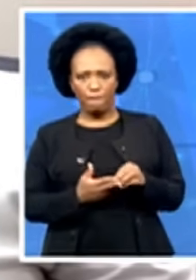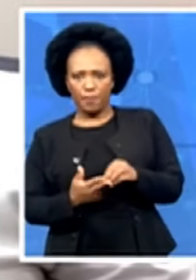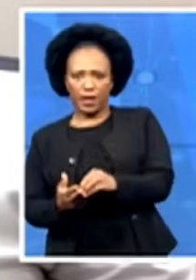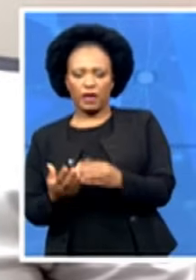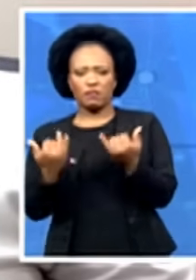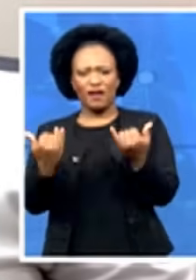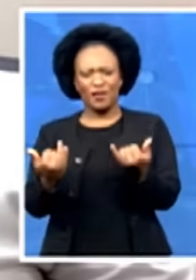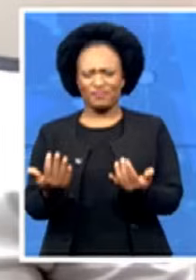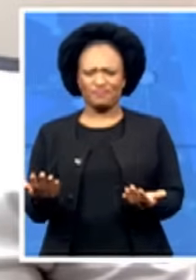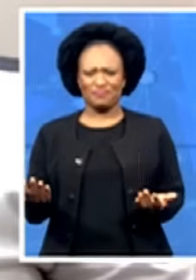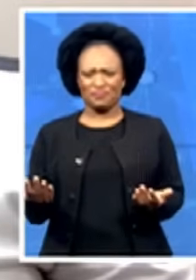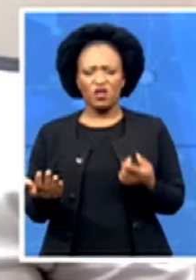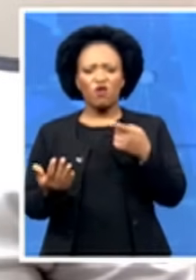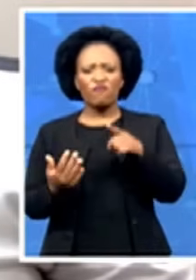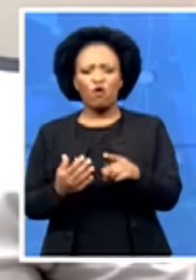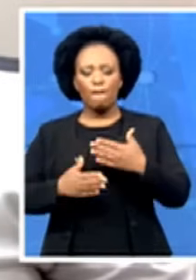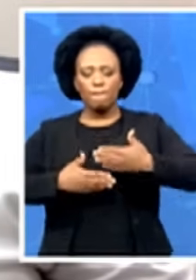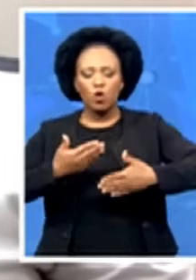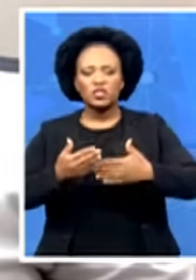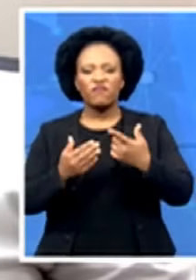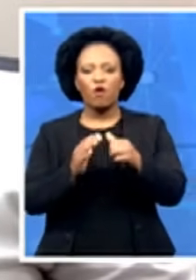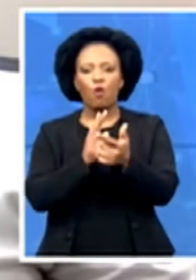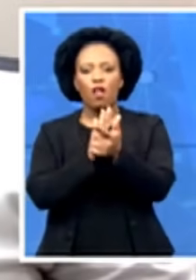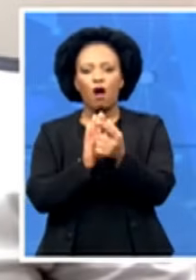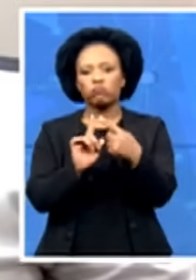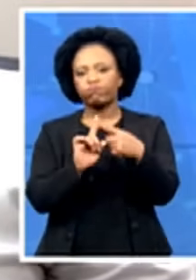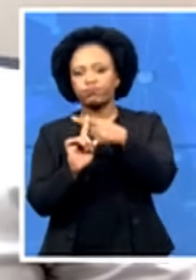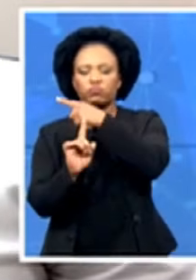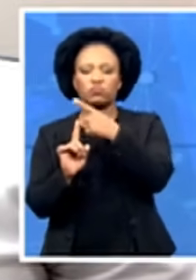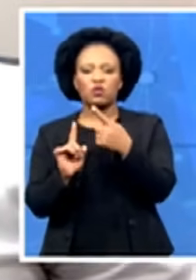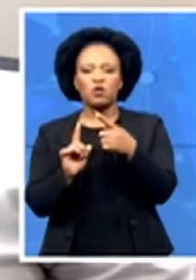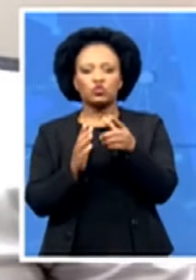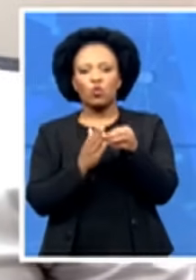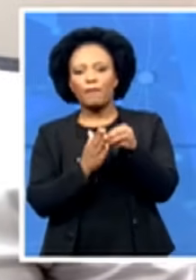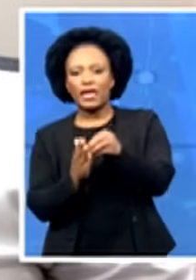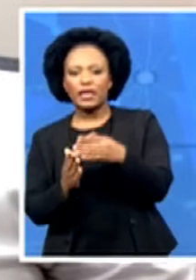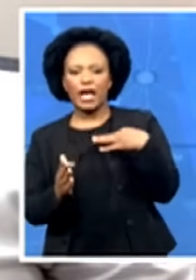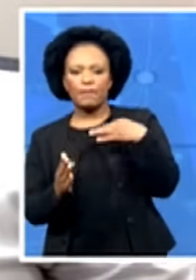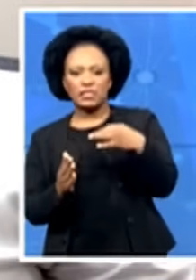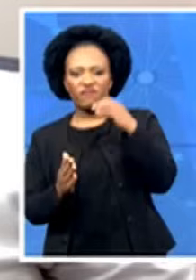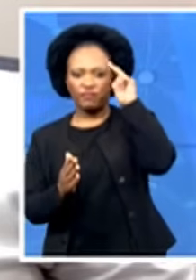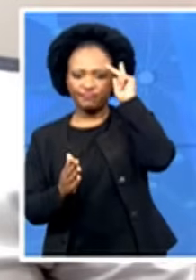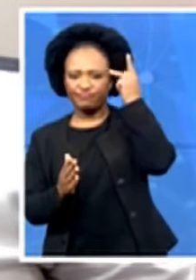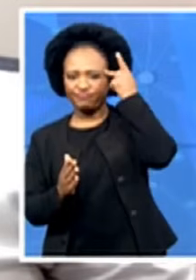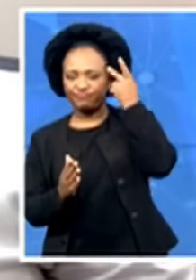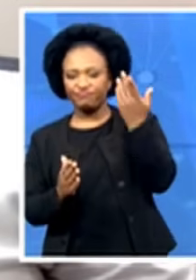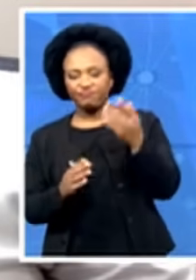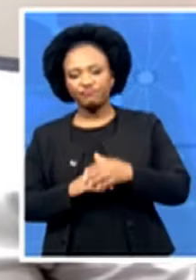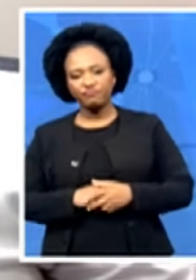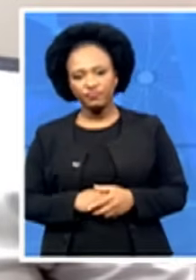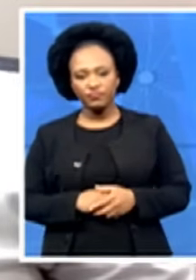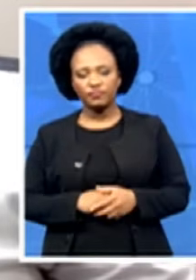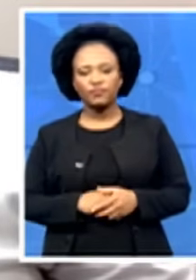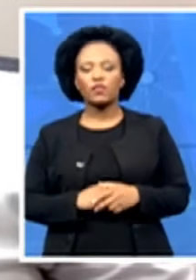proceedings by bringing a rescission application. But of course, again, the minority judgment, that is